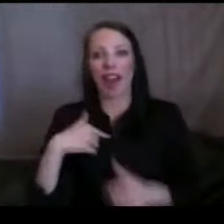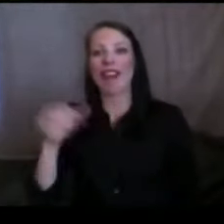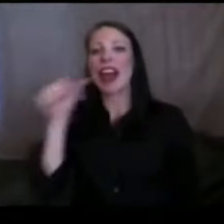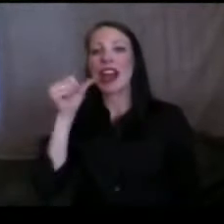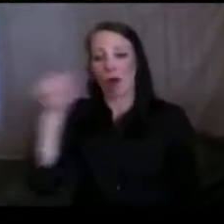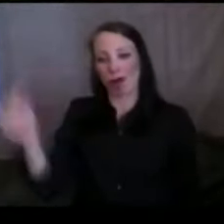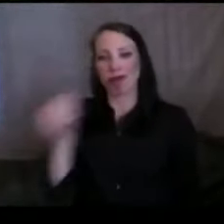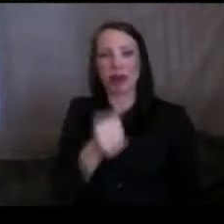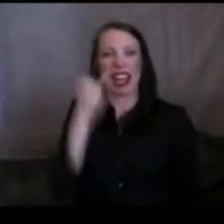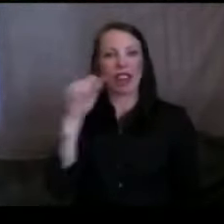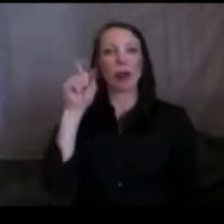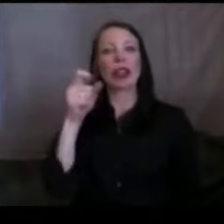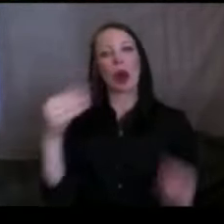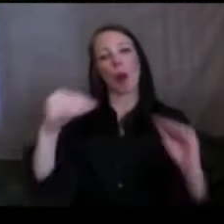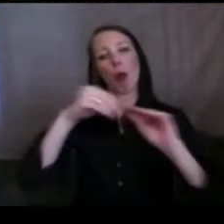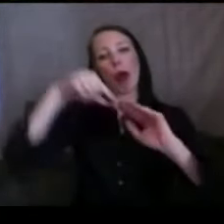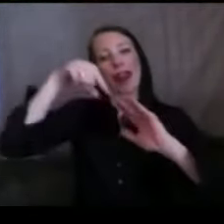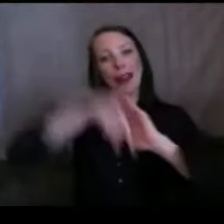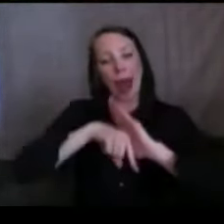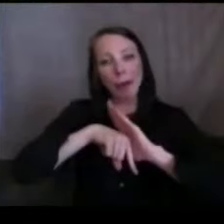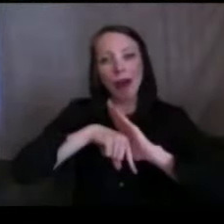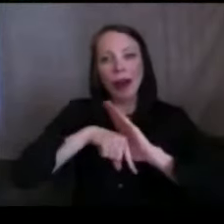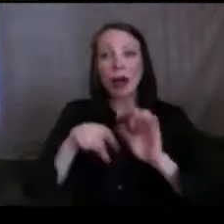involved. But basically, what